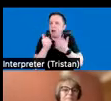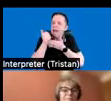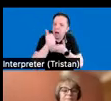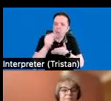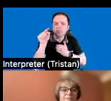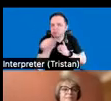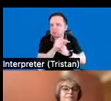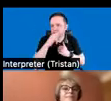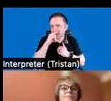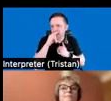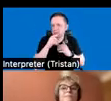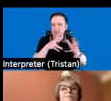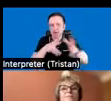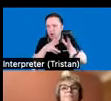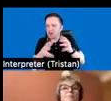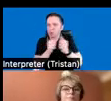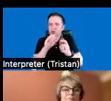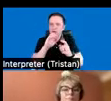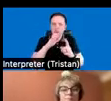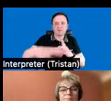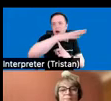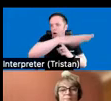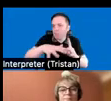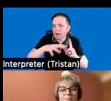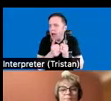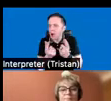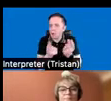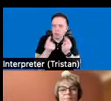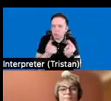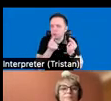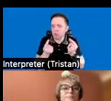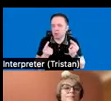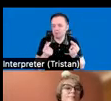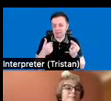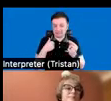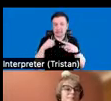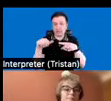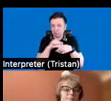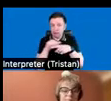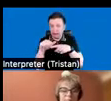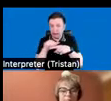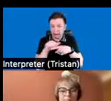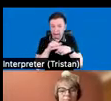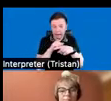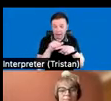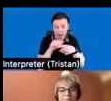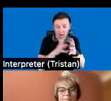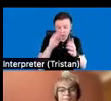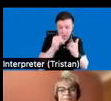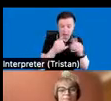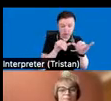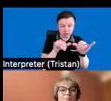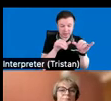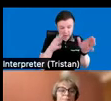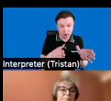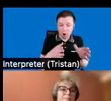kids with interacting with their environment. And as I got trained as an engineer, and as I went on to my master's and my